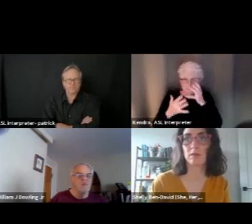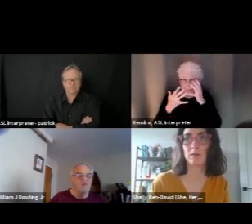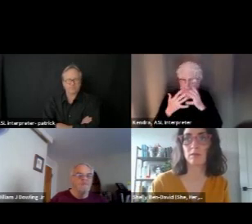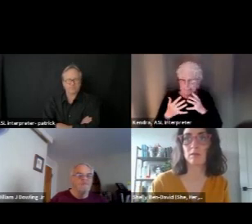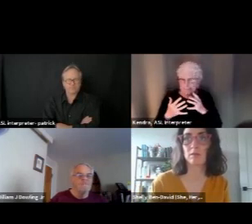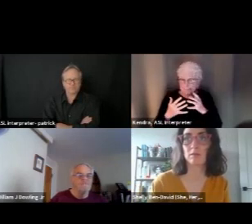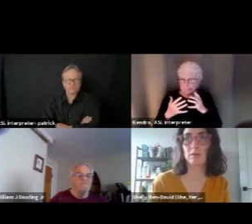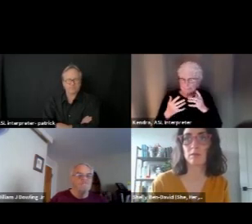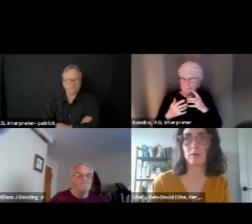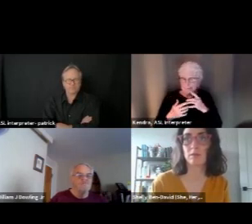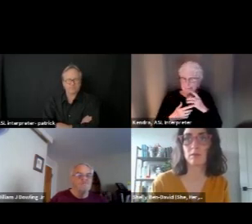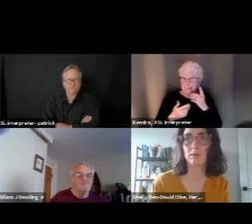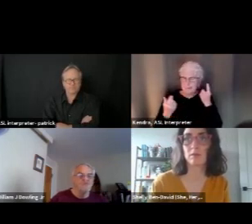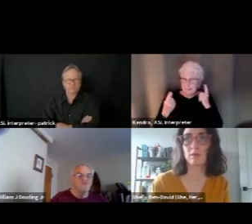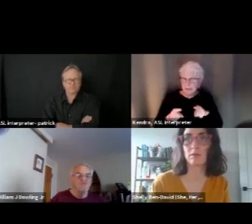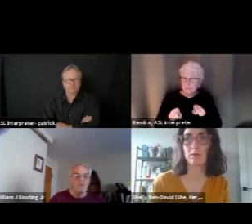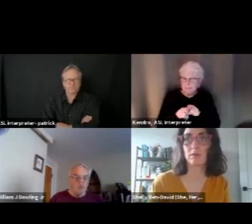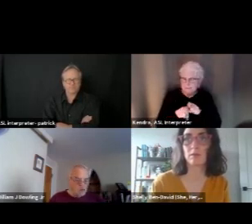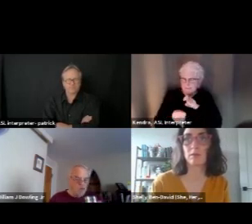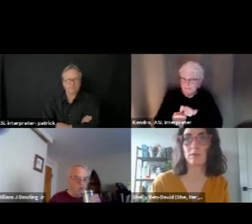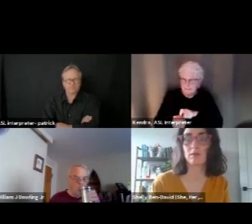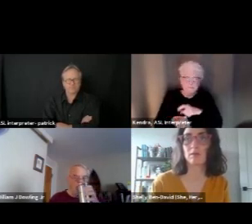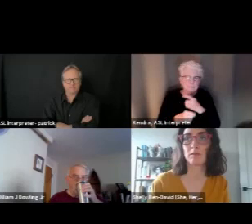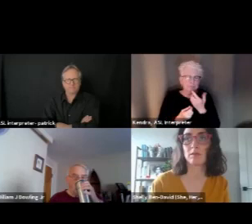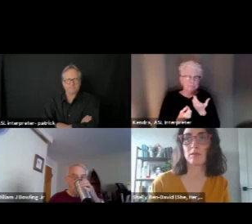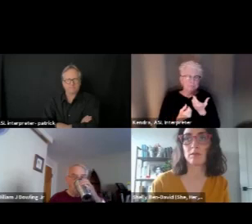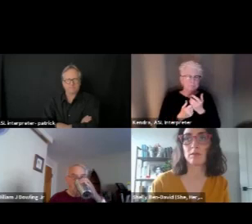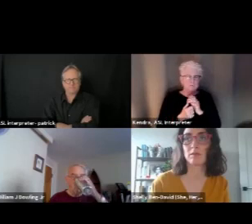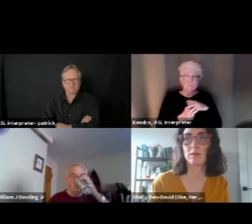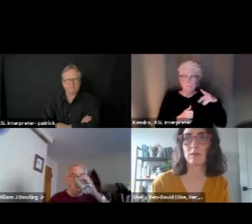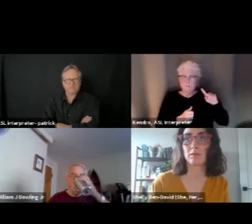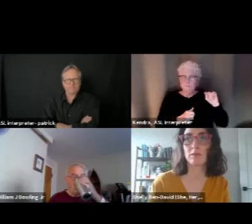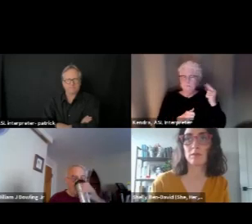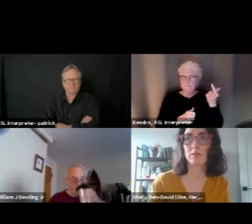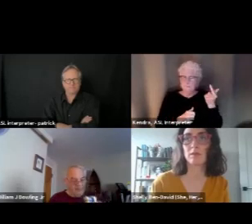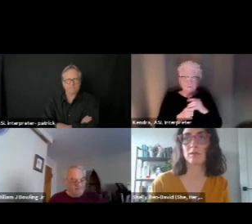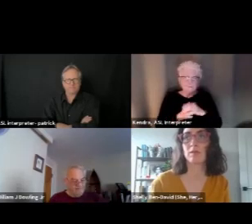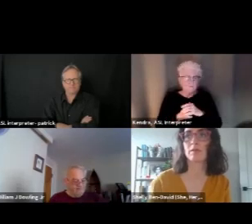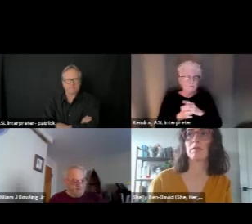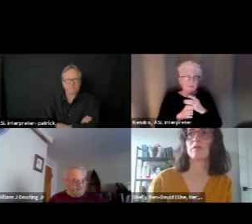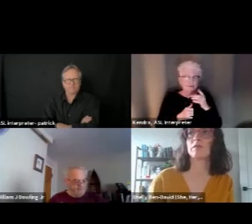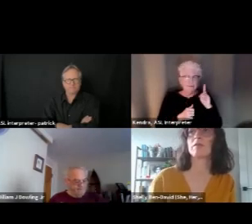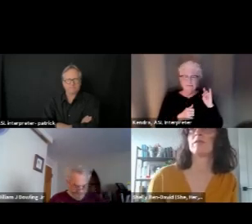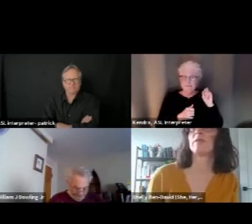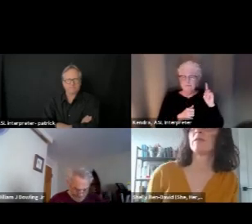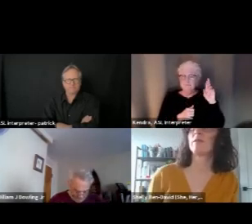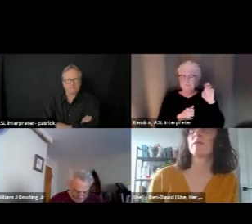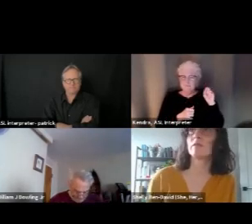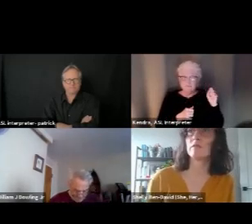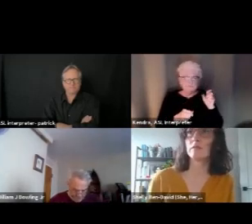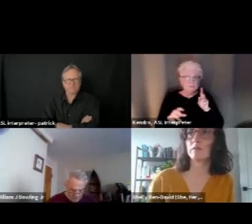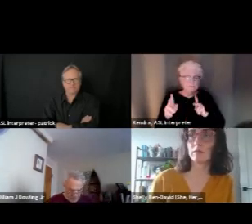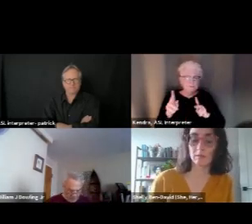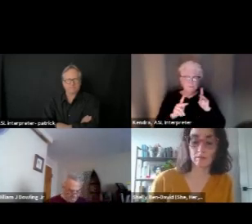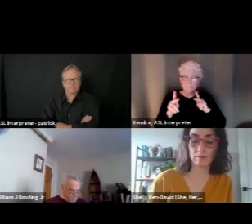people are experiencing when we're talking about post-traumatic growth. This is something that the authors of the post-traumatic growth